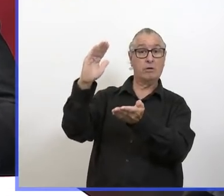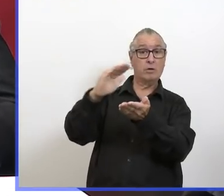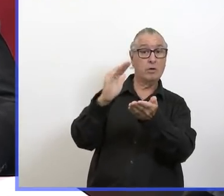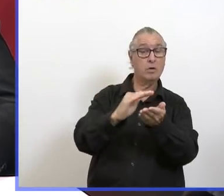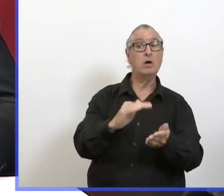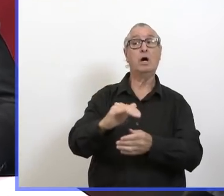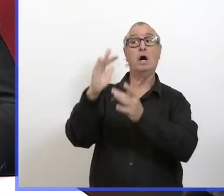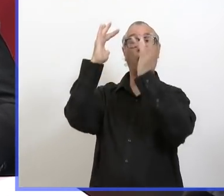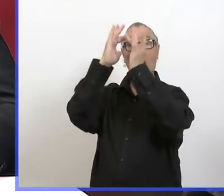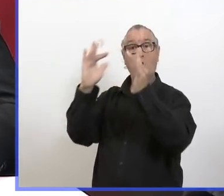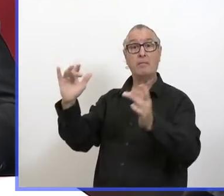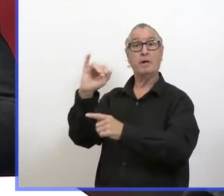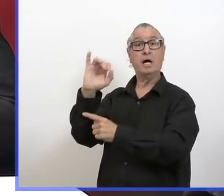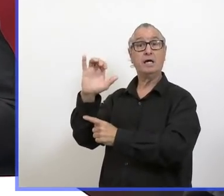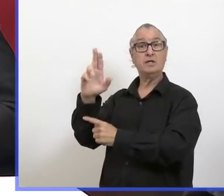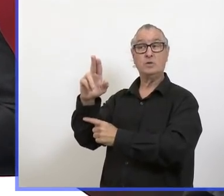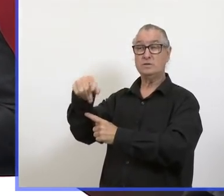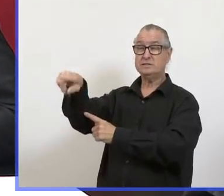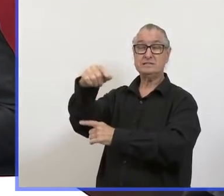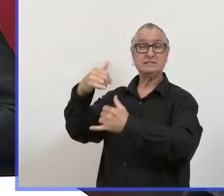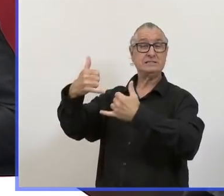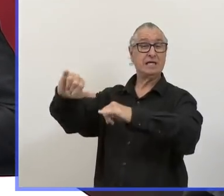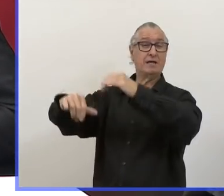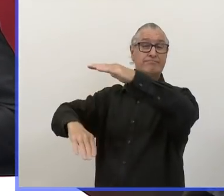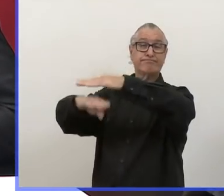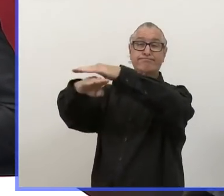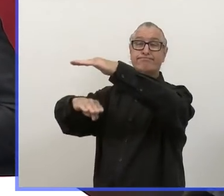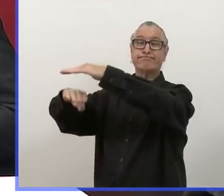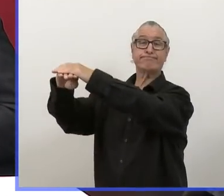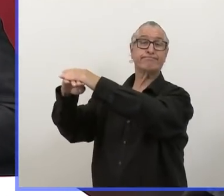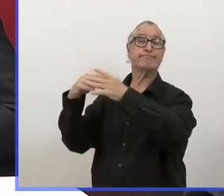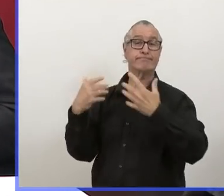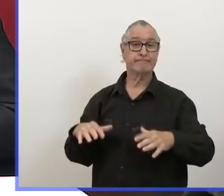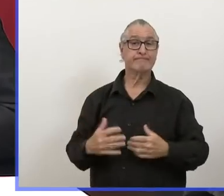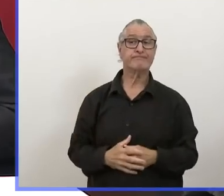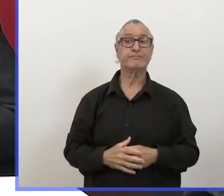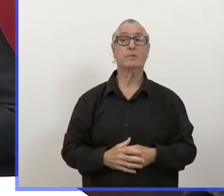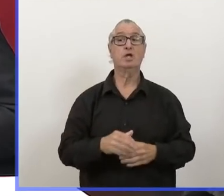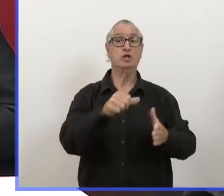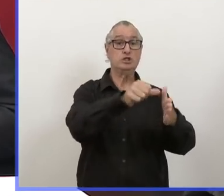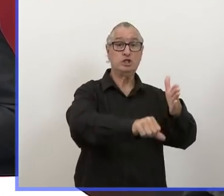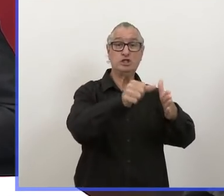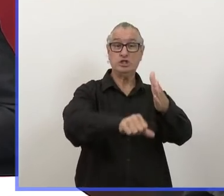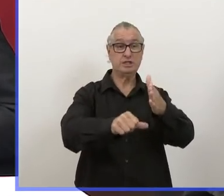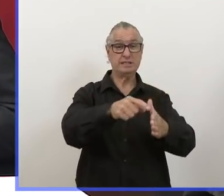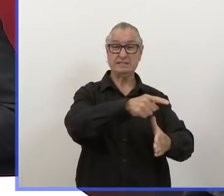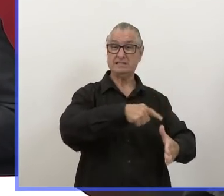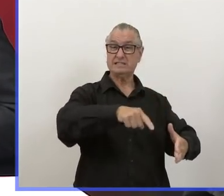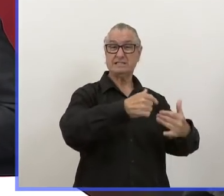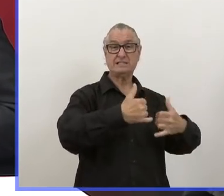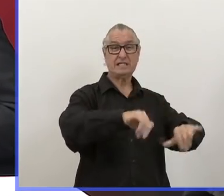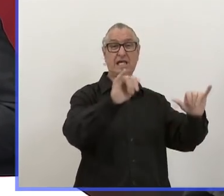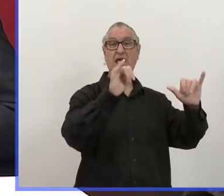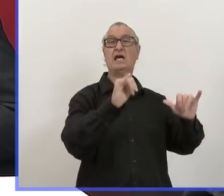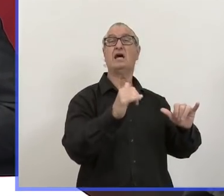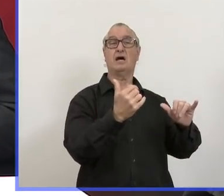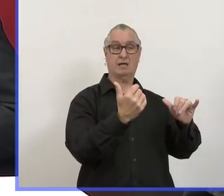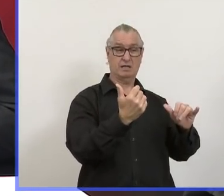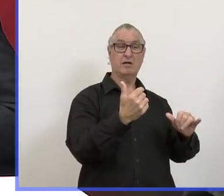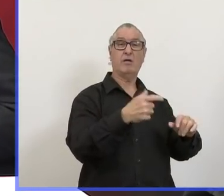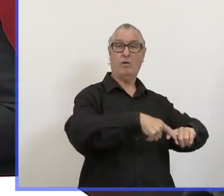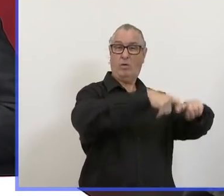so people have to wait for surgeries. So we still need to worry about where we're at right now. And where we're at right now is we need to, you know, stay at